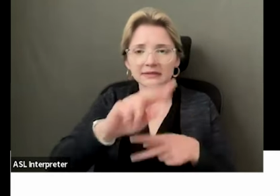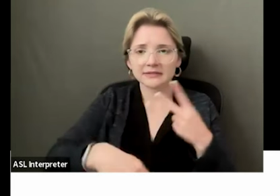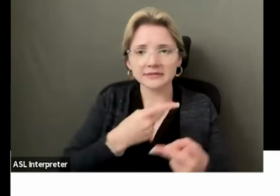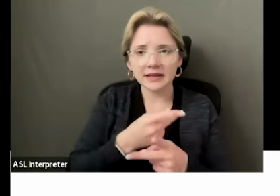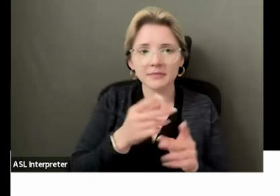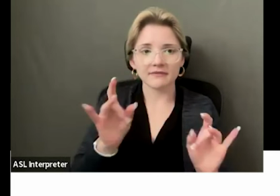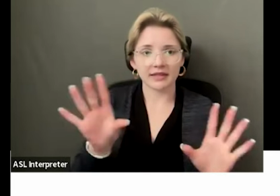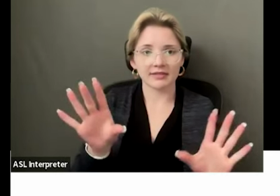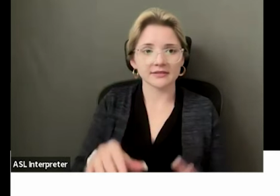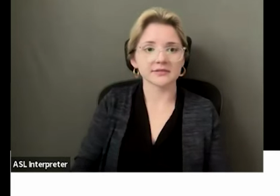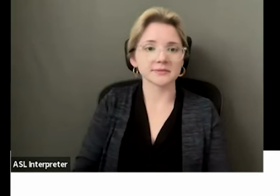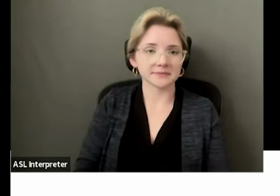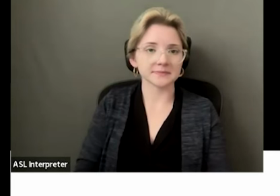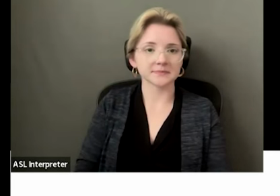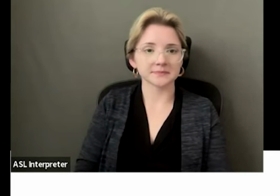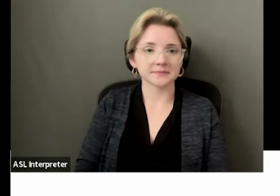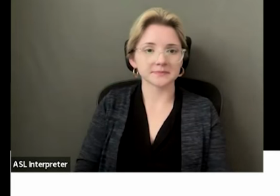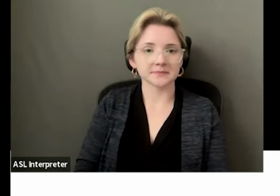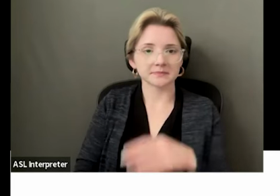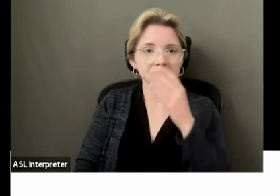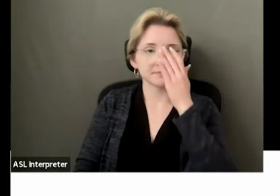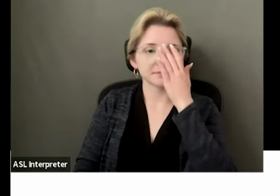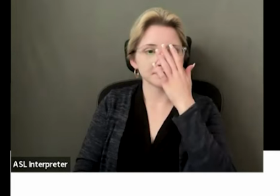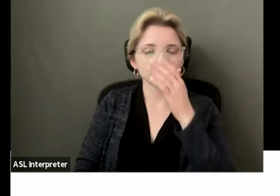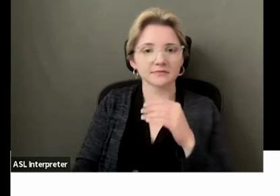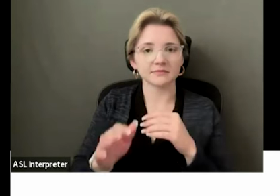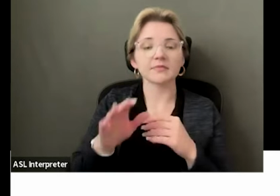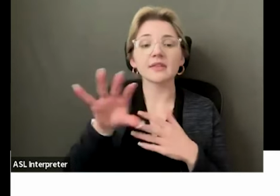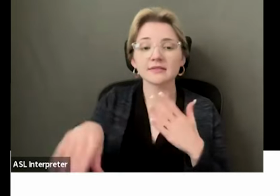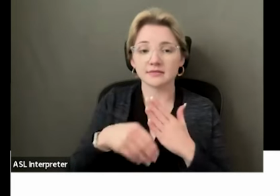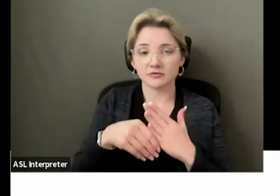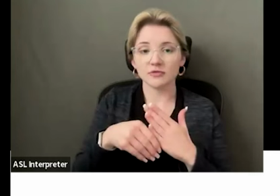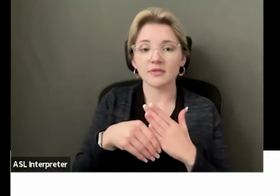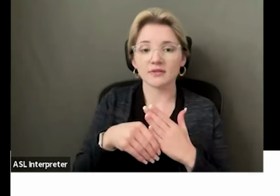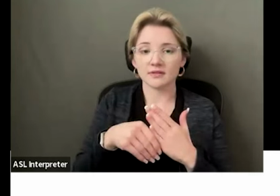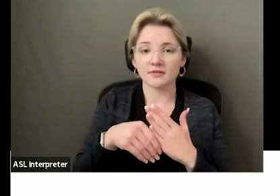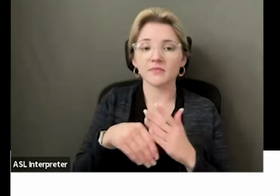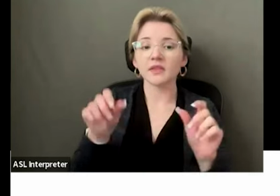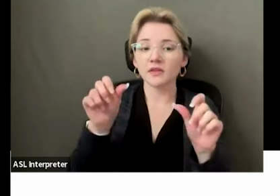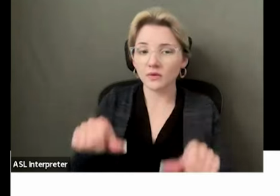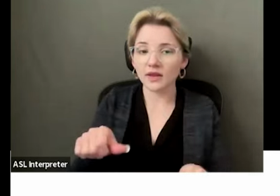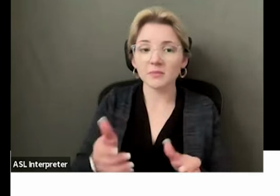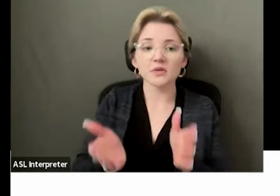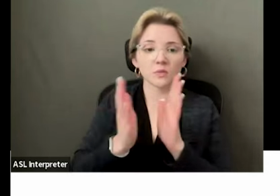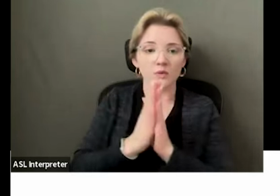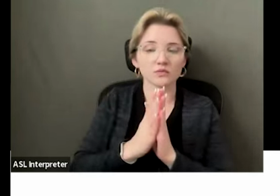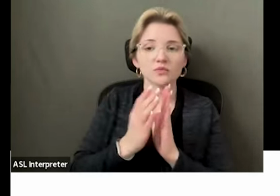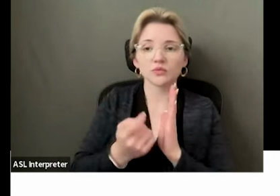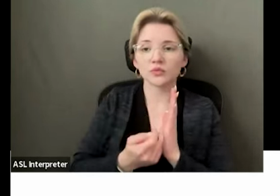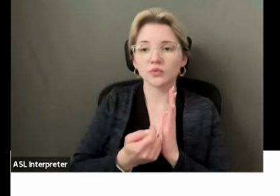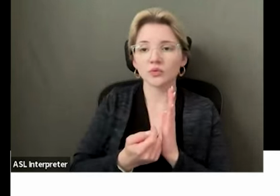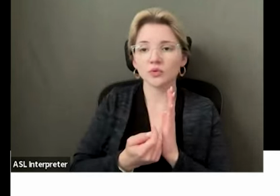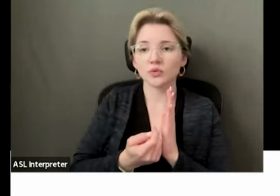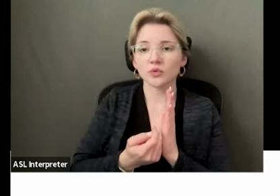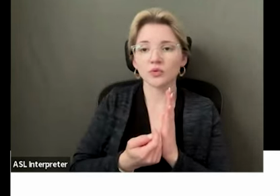Additionally, sorry, not yet. Additionally, there can be a request to remove a harm doer or